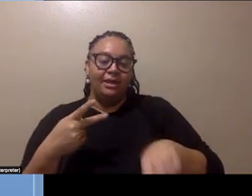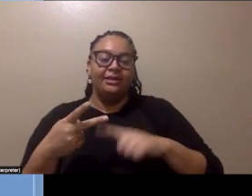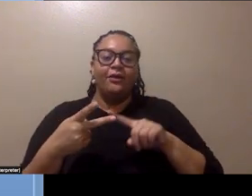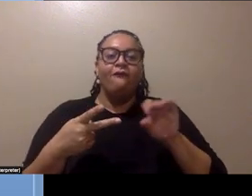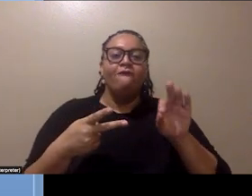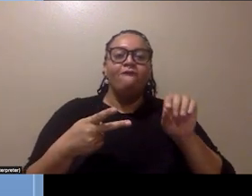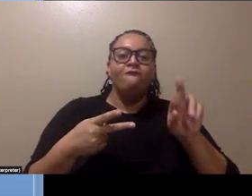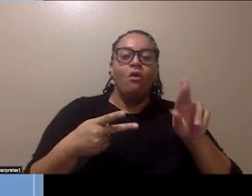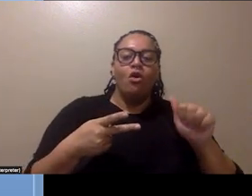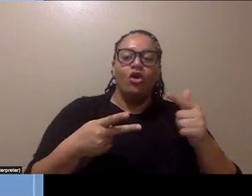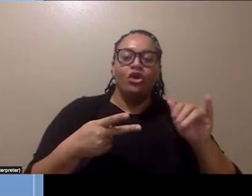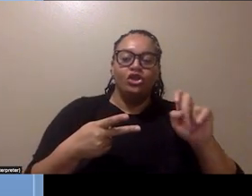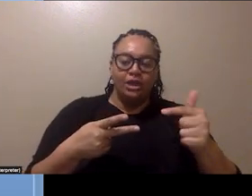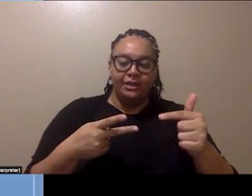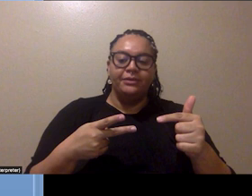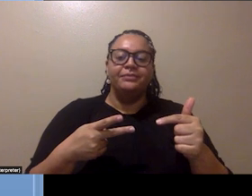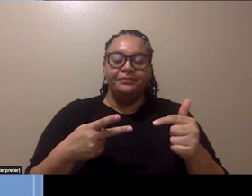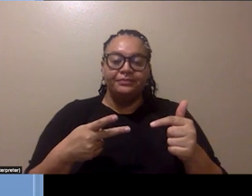of our snags and our treatments.